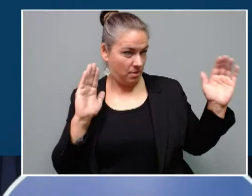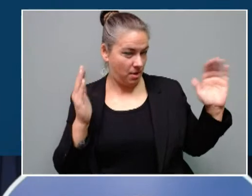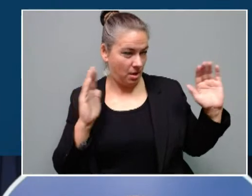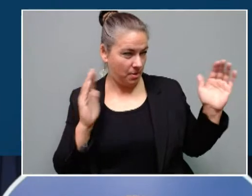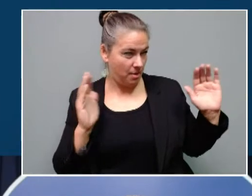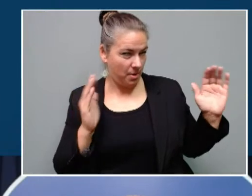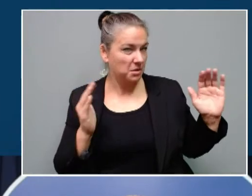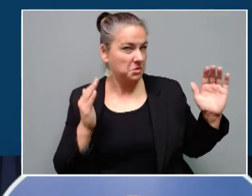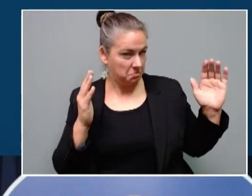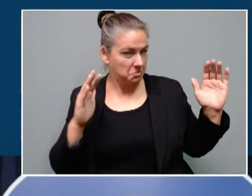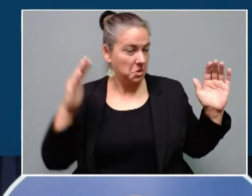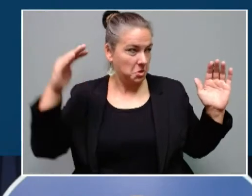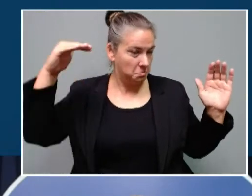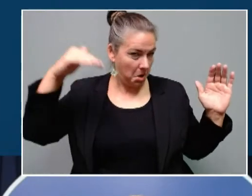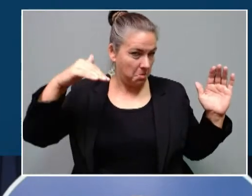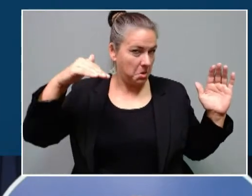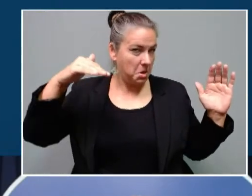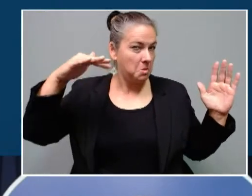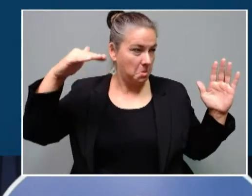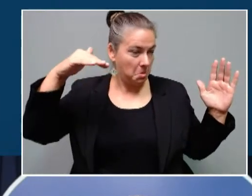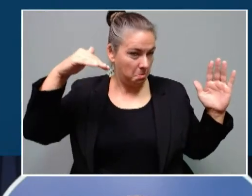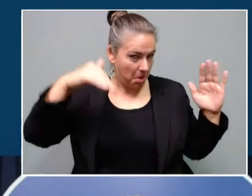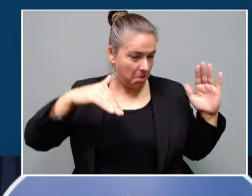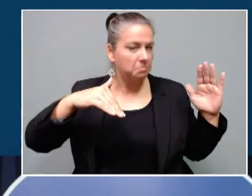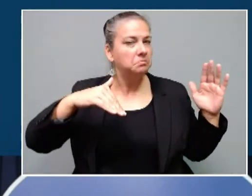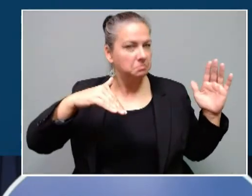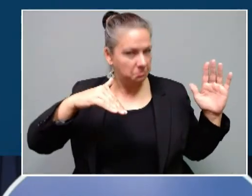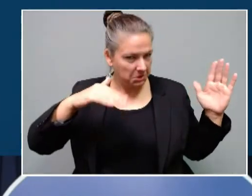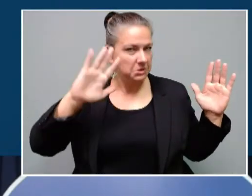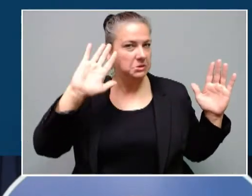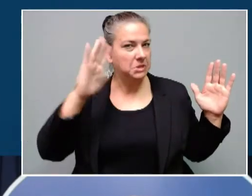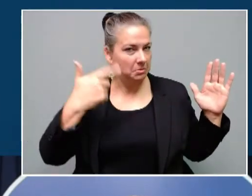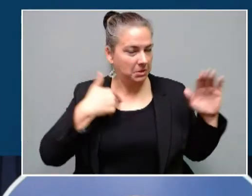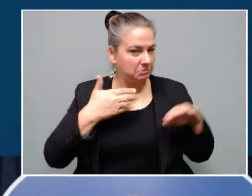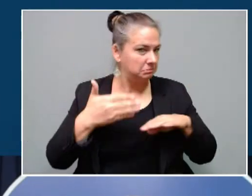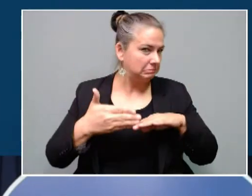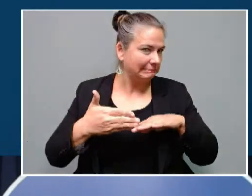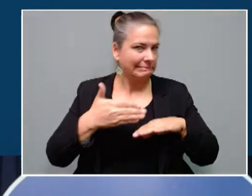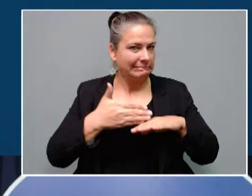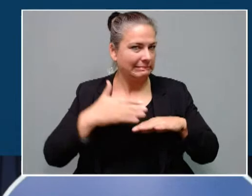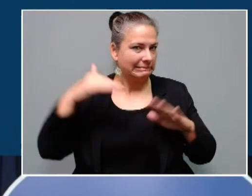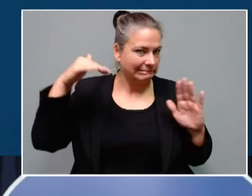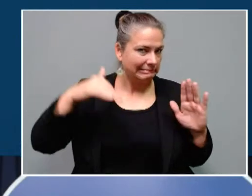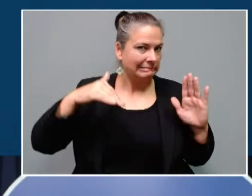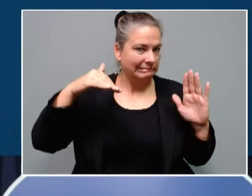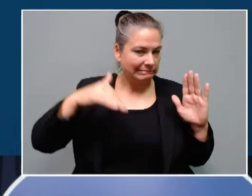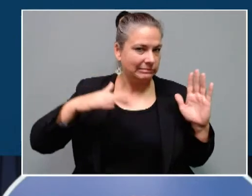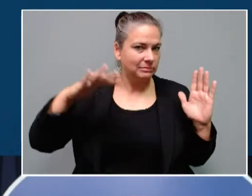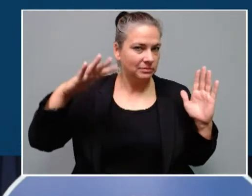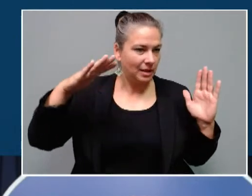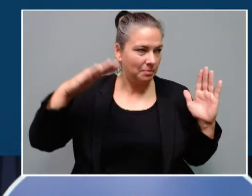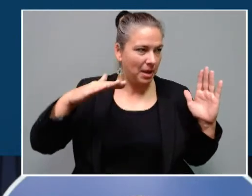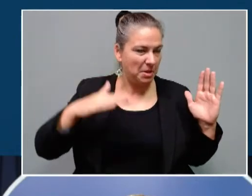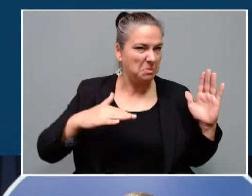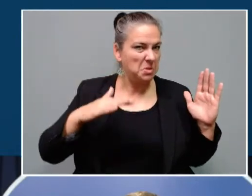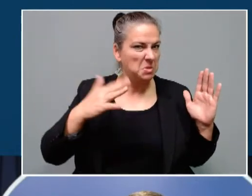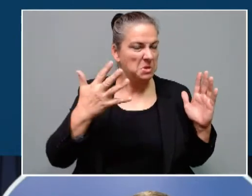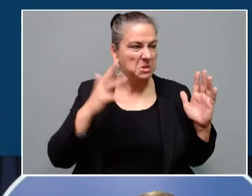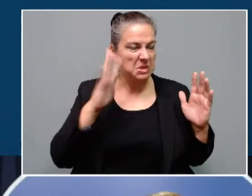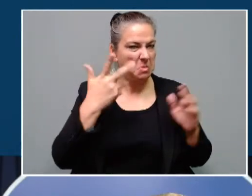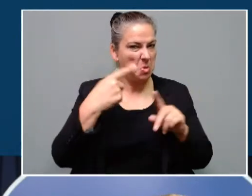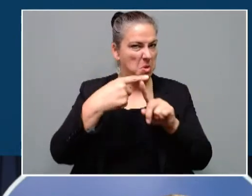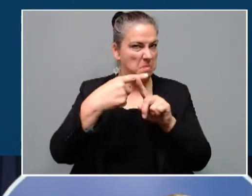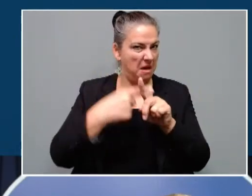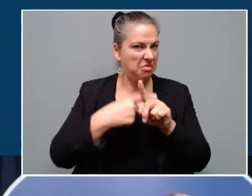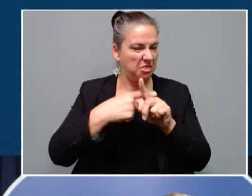that they are, we will be in a much better place within a month or so. What we'd like